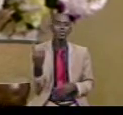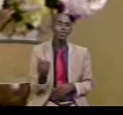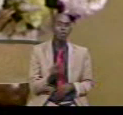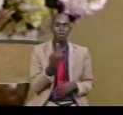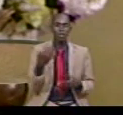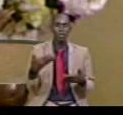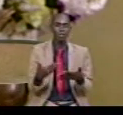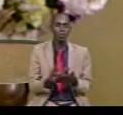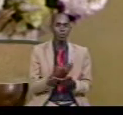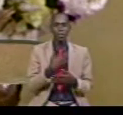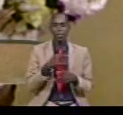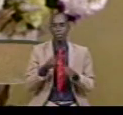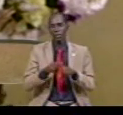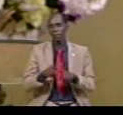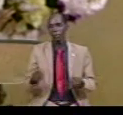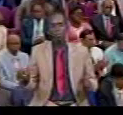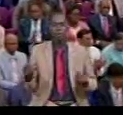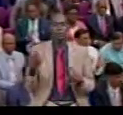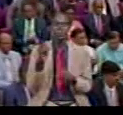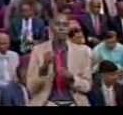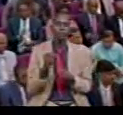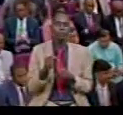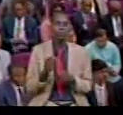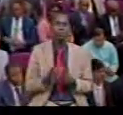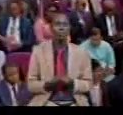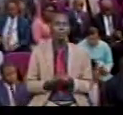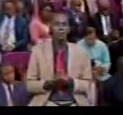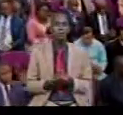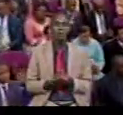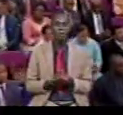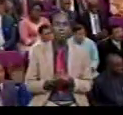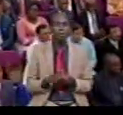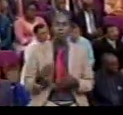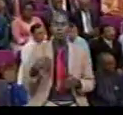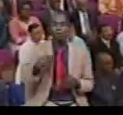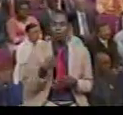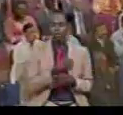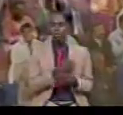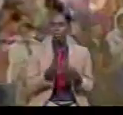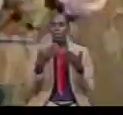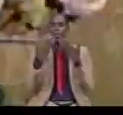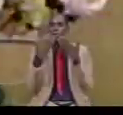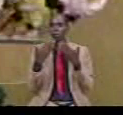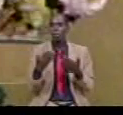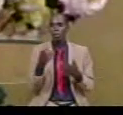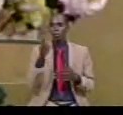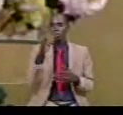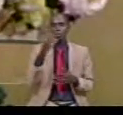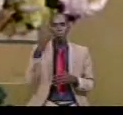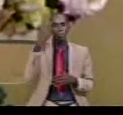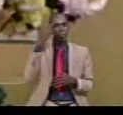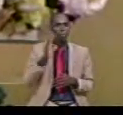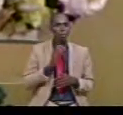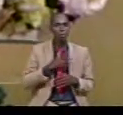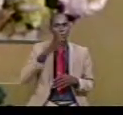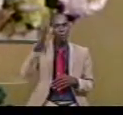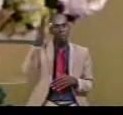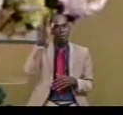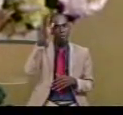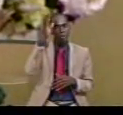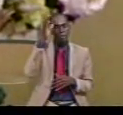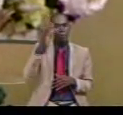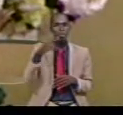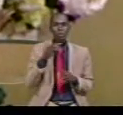different message. We thank God, our Heavenly Father, for the gift he gave us on the continent